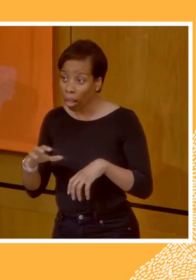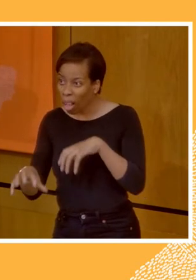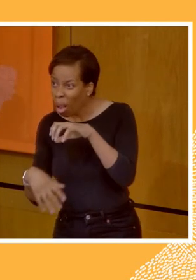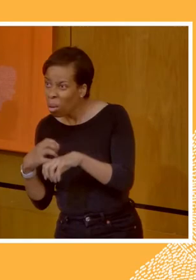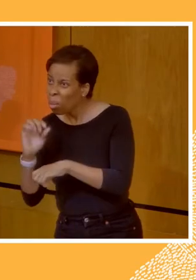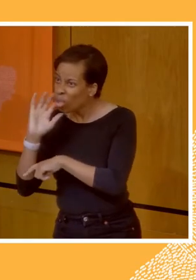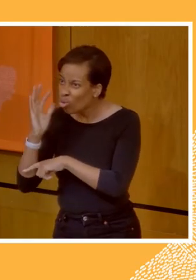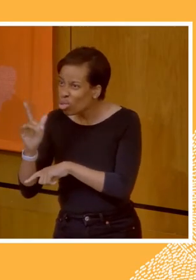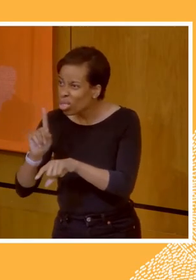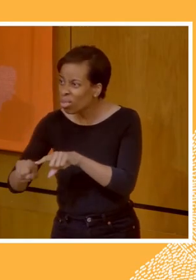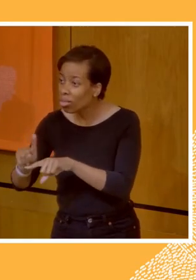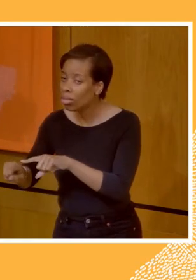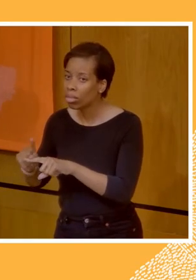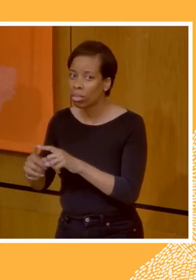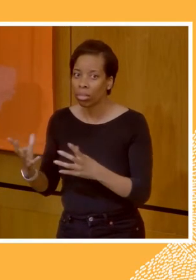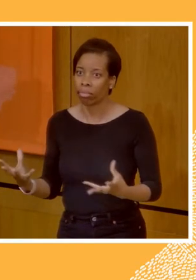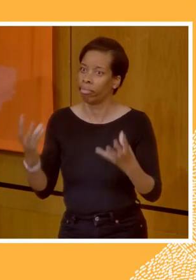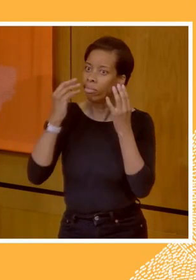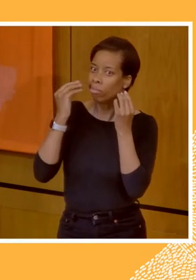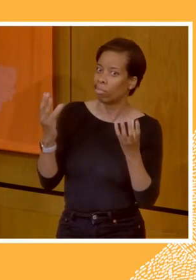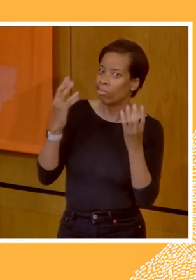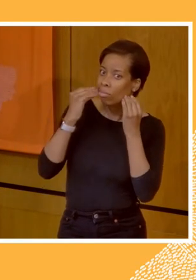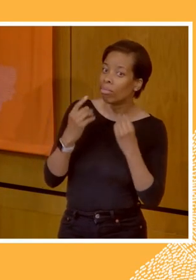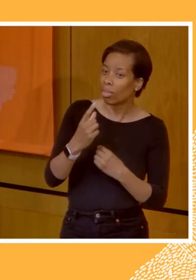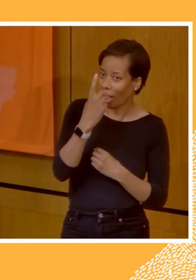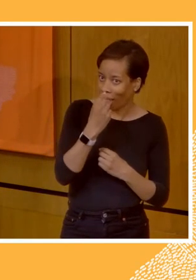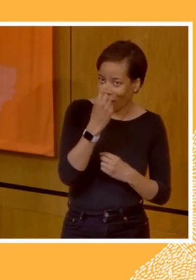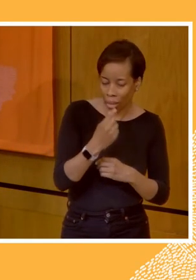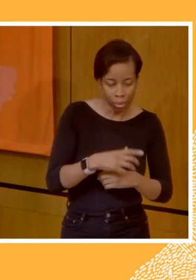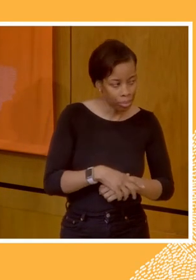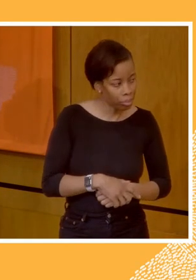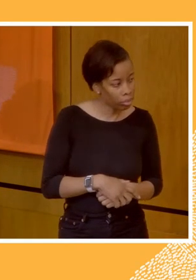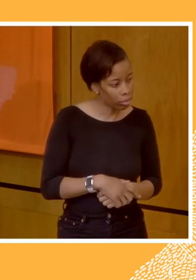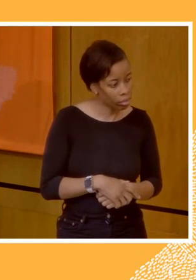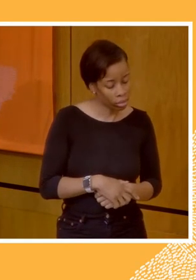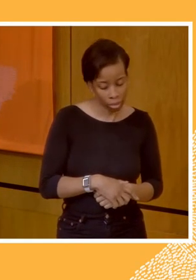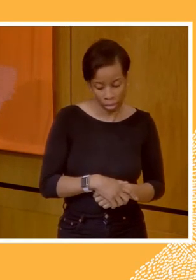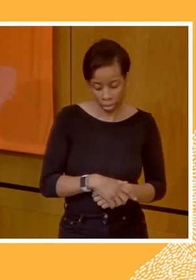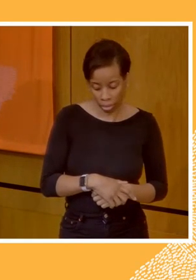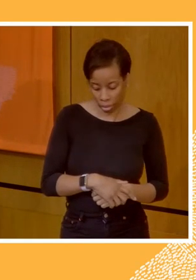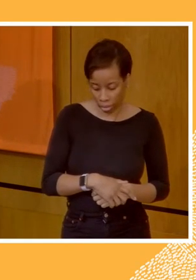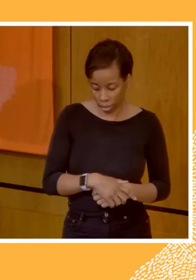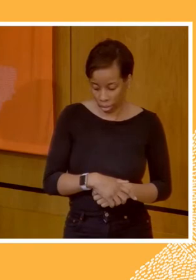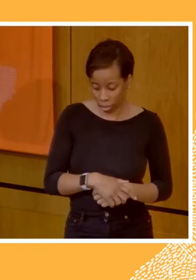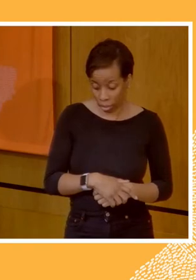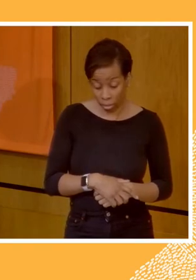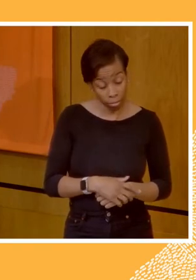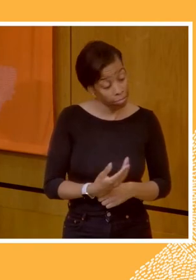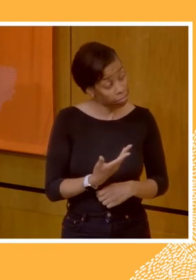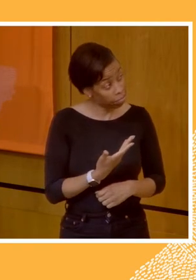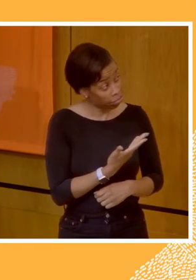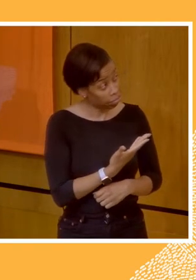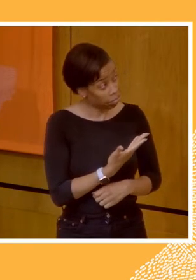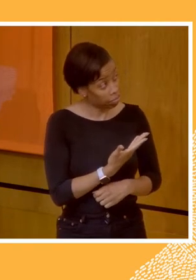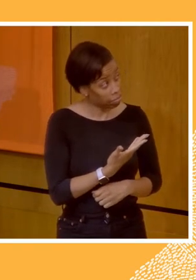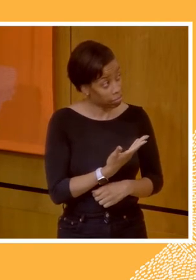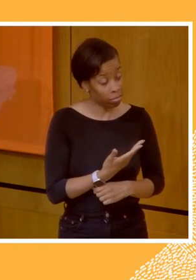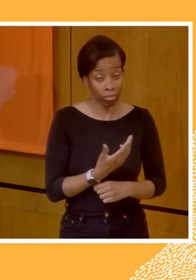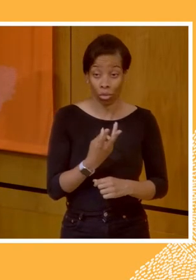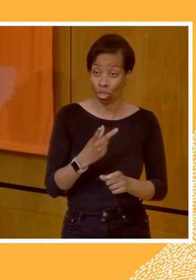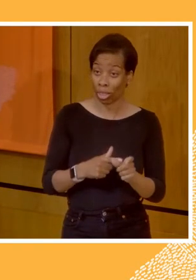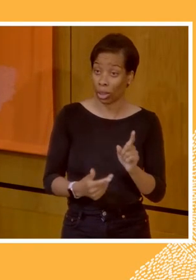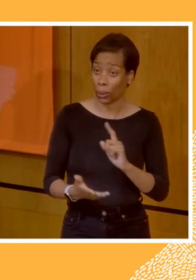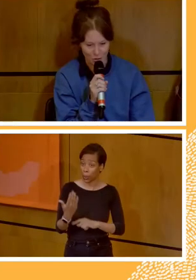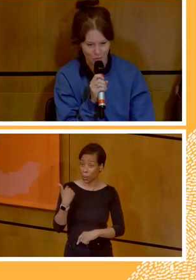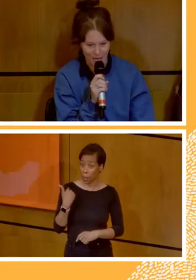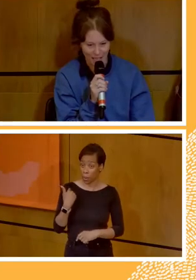So I guess when we were, it's quite interesting looking at this slide. This is sort of 3 years ago, I think, when Babita, we were